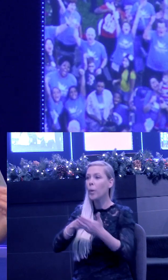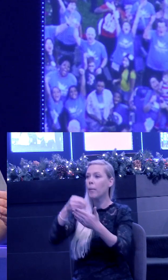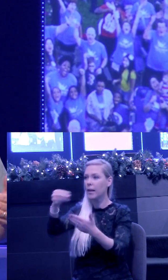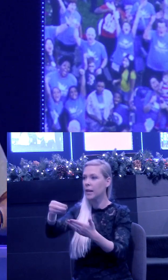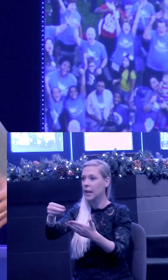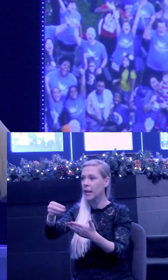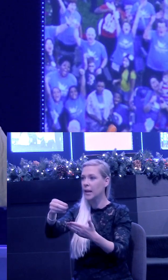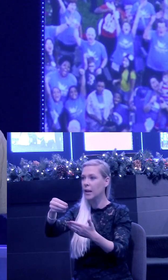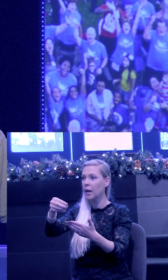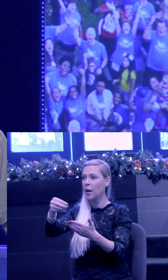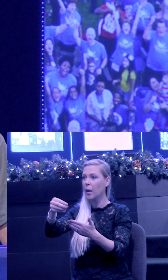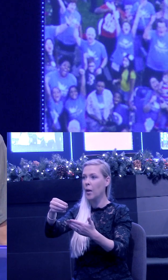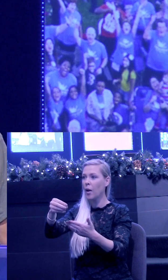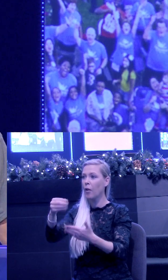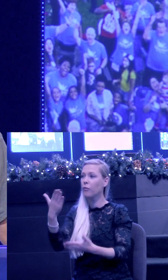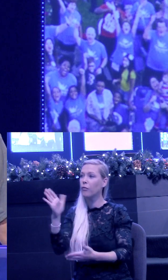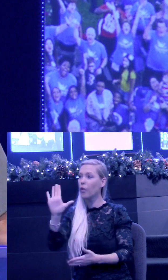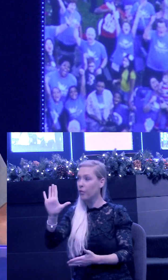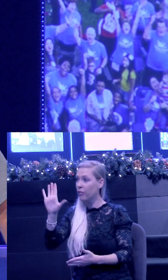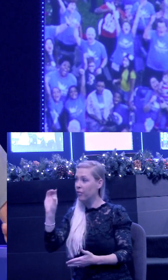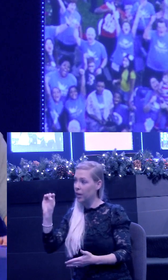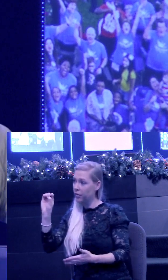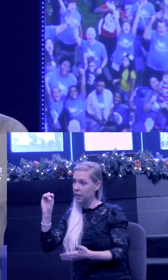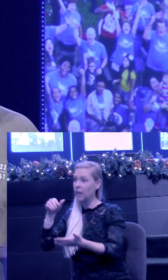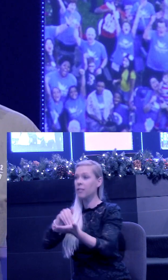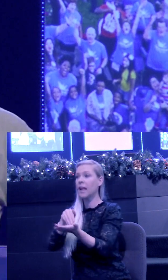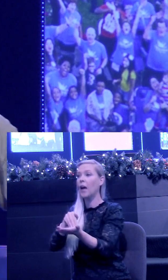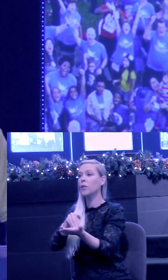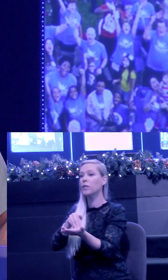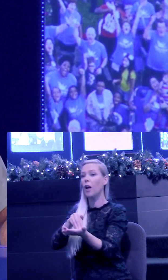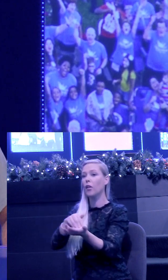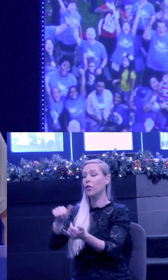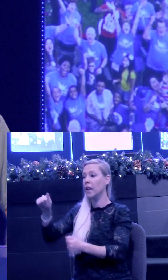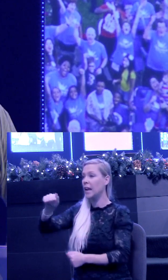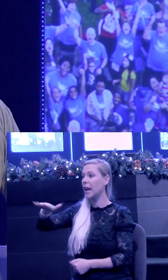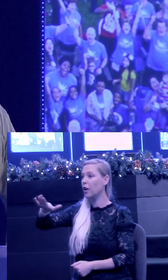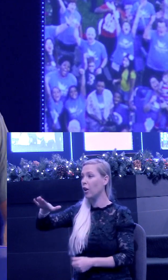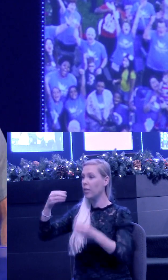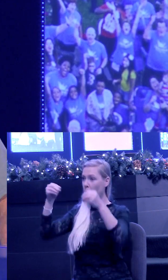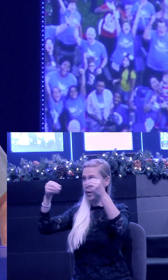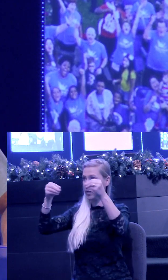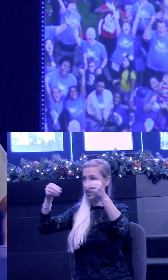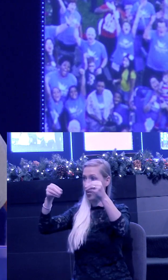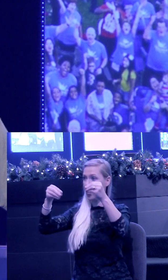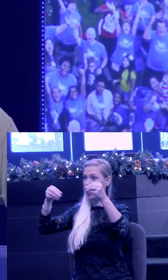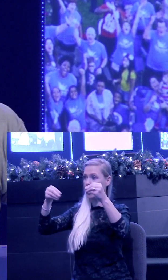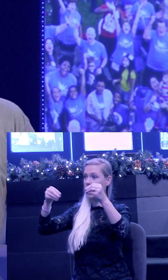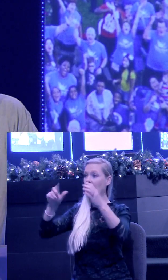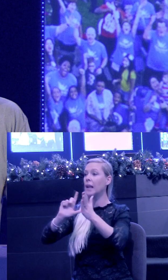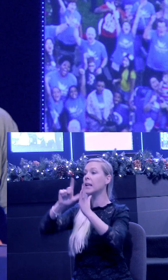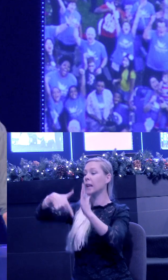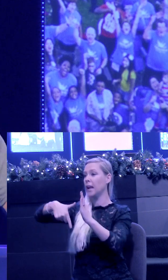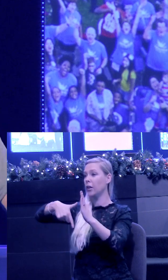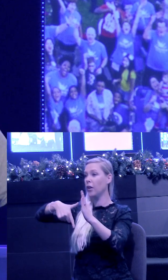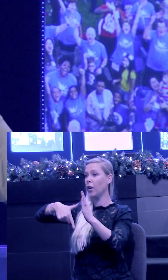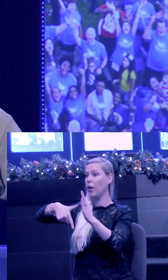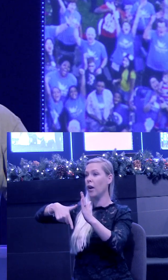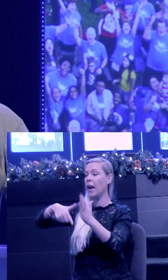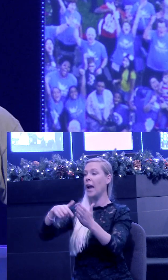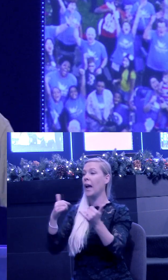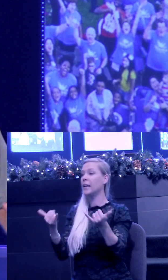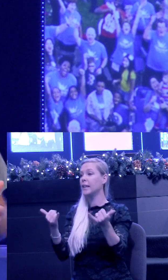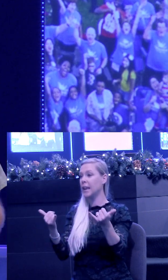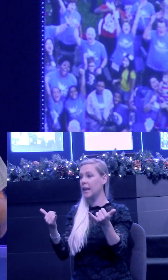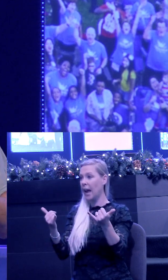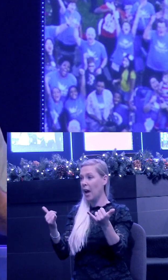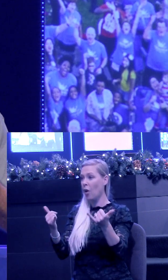97 and 98 for about $50,000 an acre. When we sold the land a few years later, around 2003, 2004, some of the land had gone